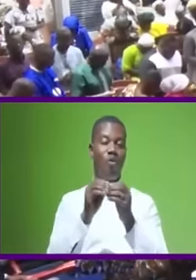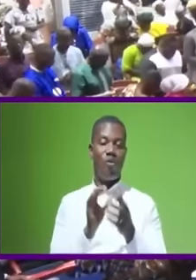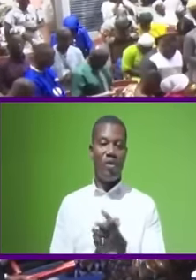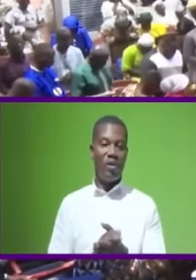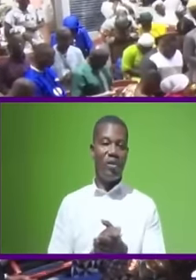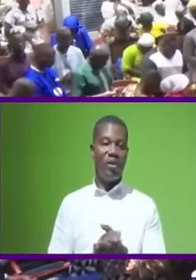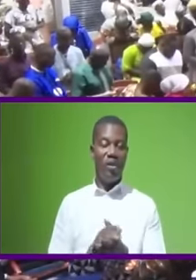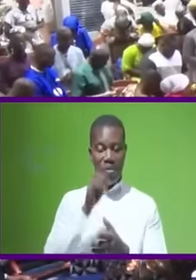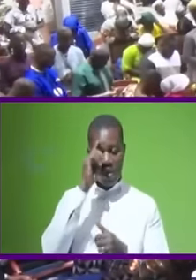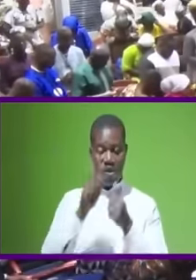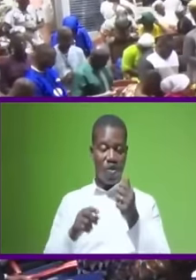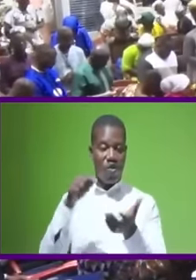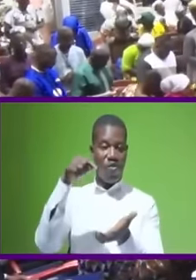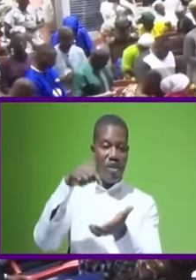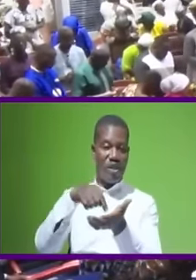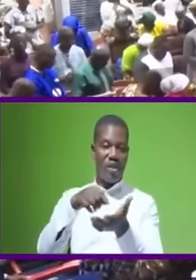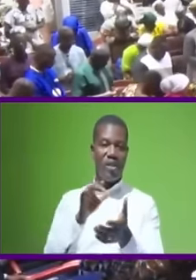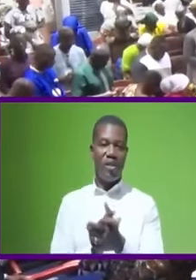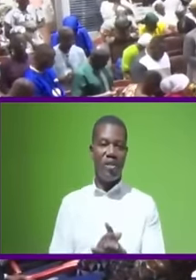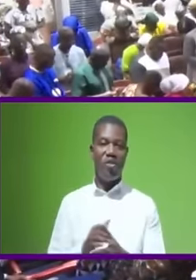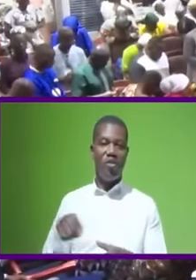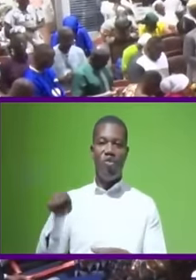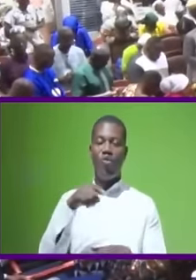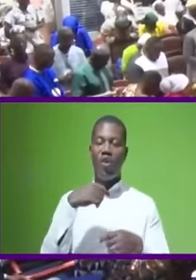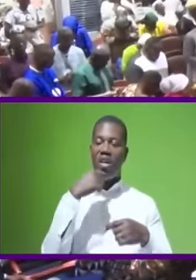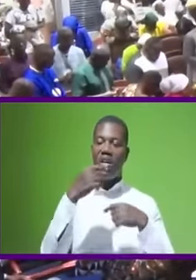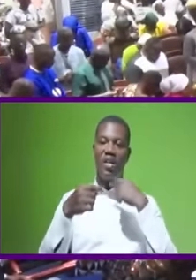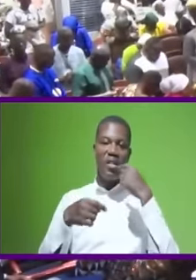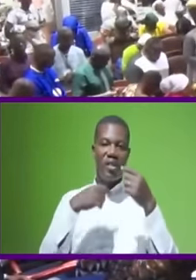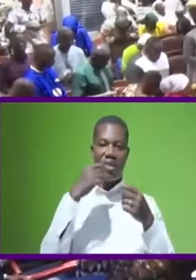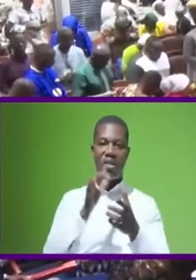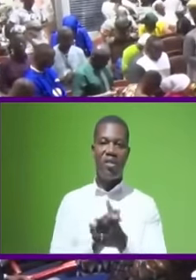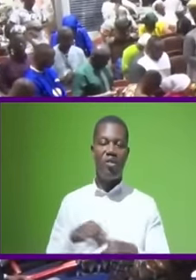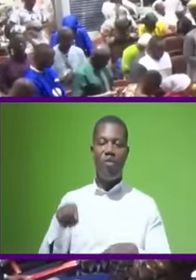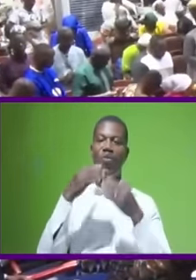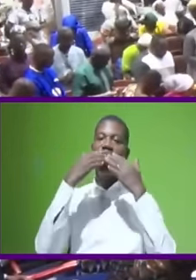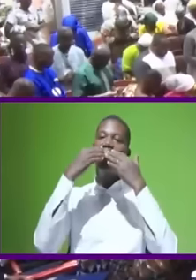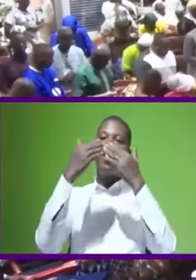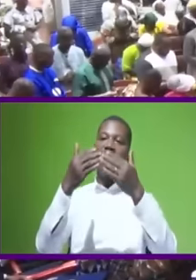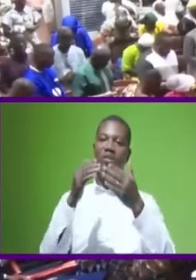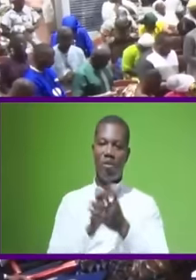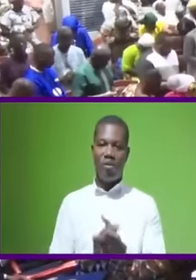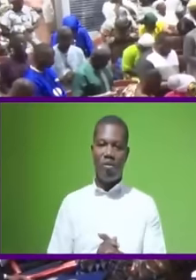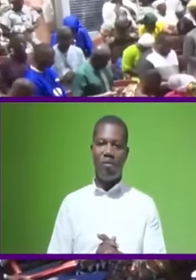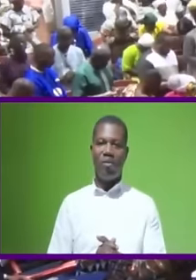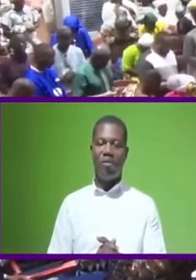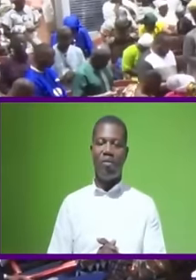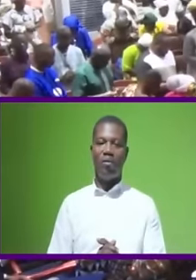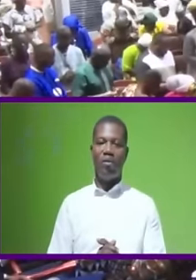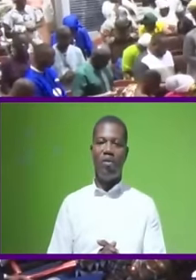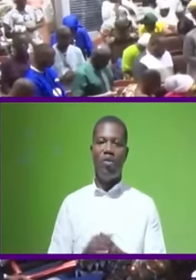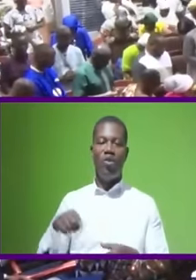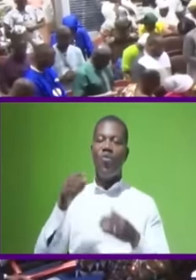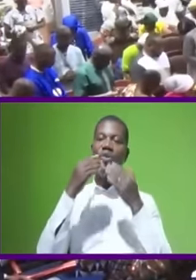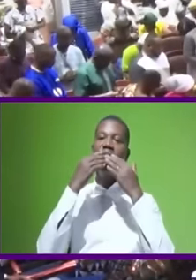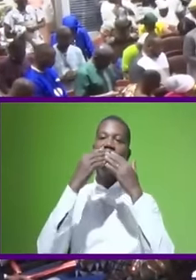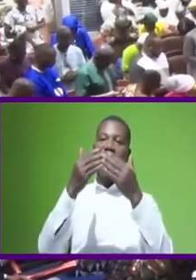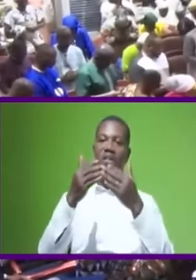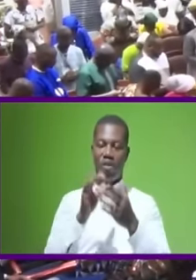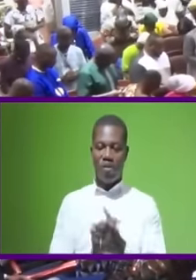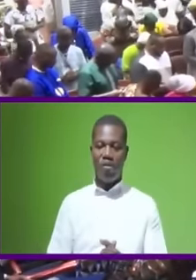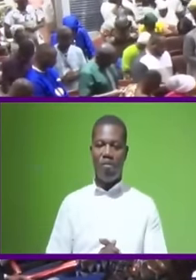the and I yank, I said, Yadawas. Yadawas. Yadawas.